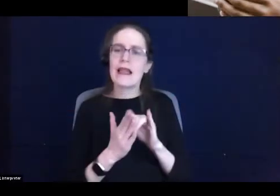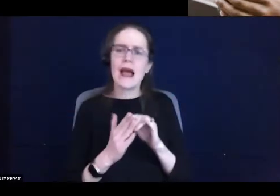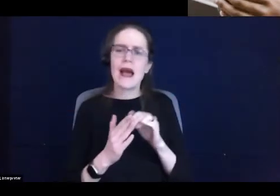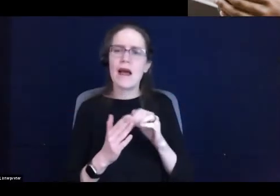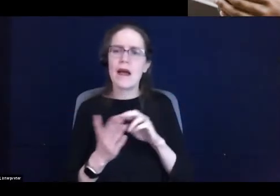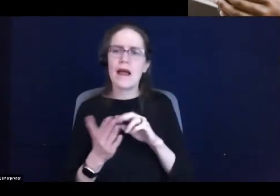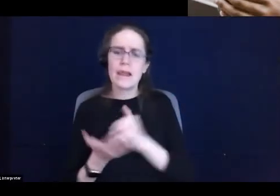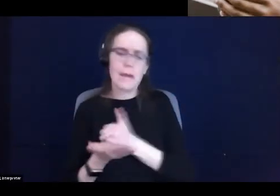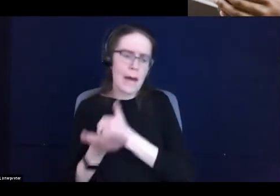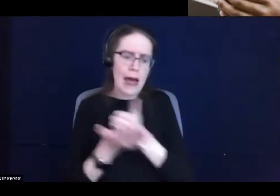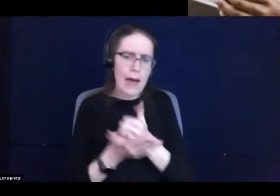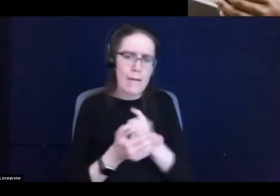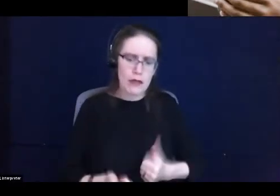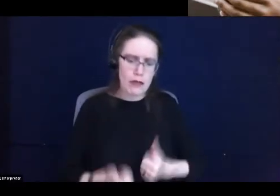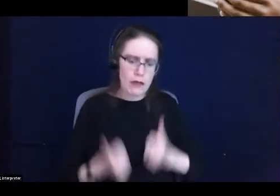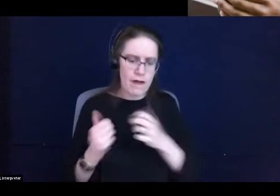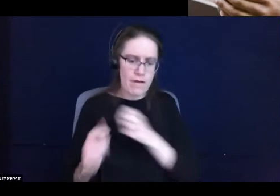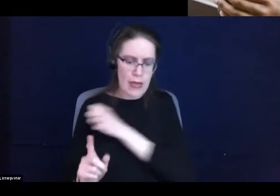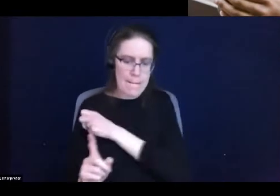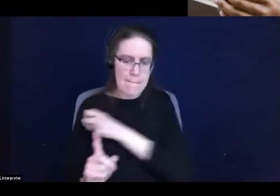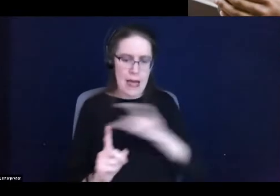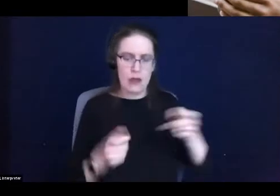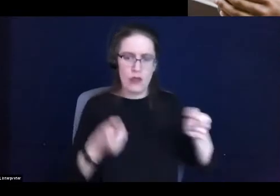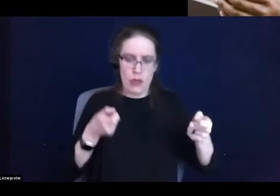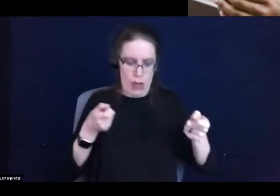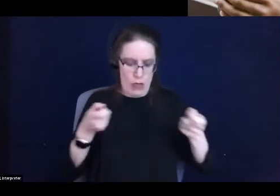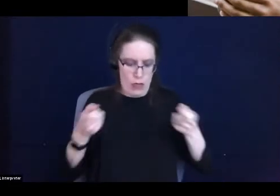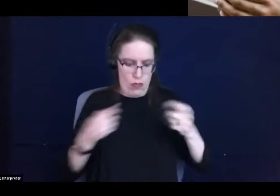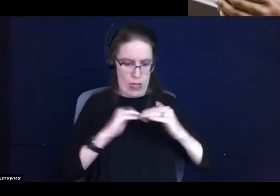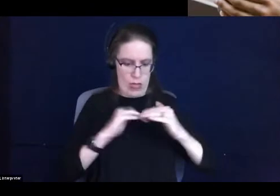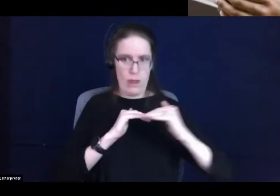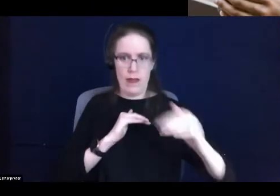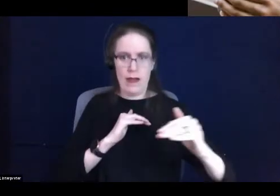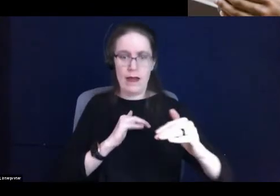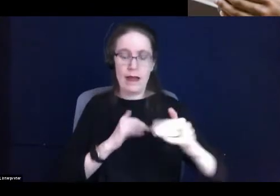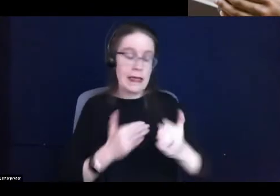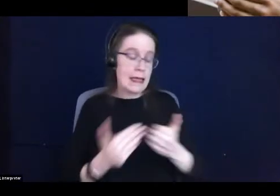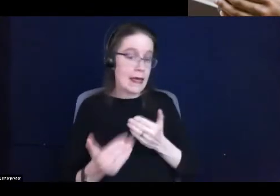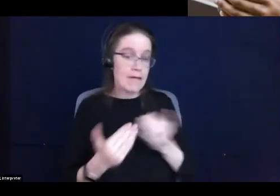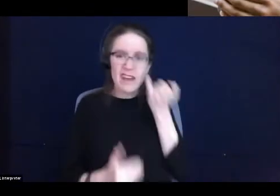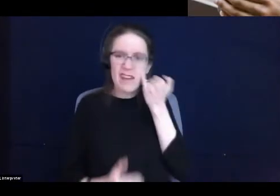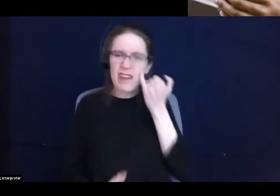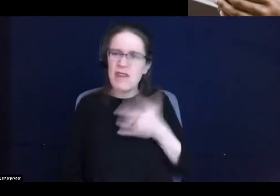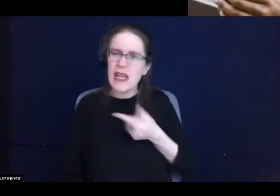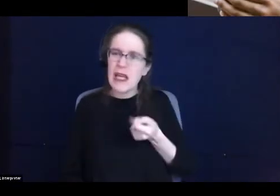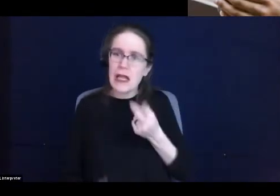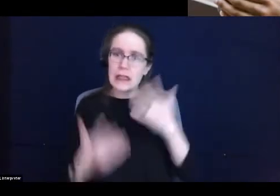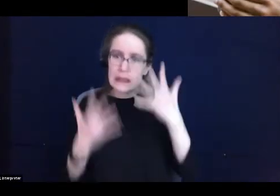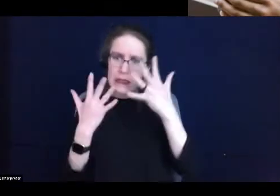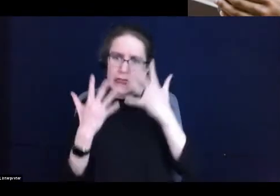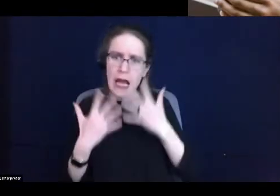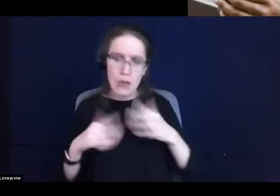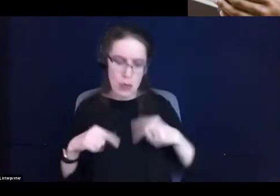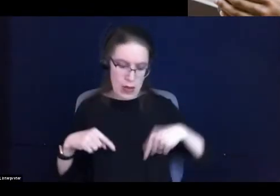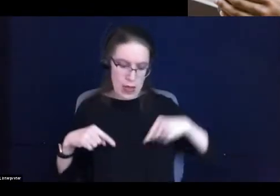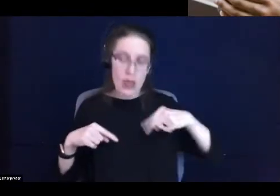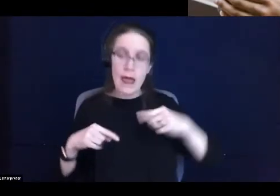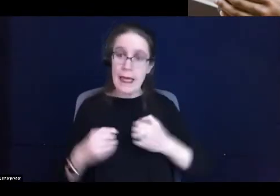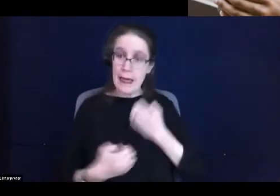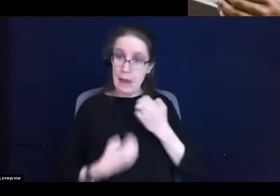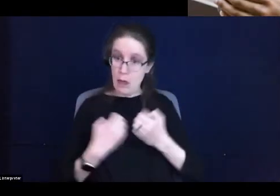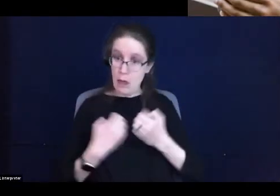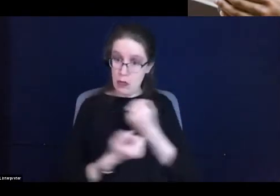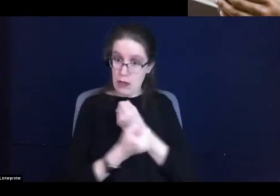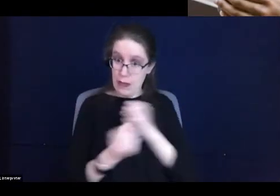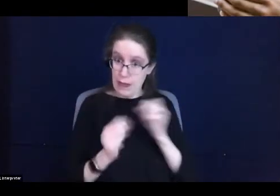state. Even if they're just feeling a little sad or anxious, Emotional safety planning can still help them